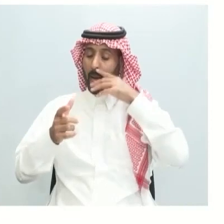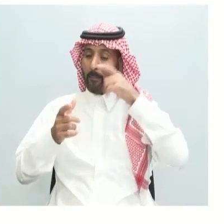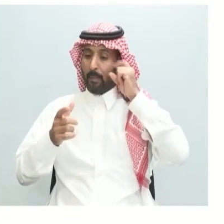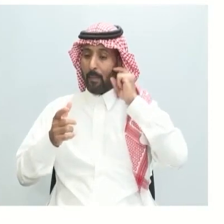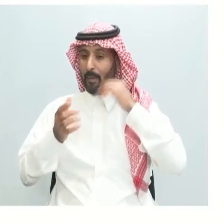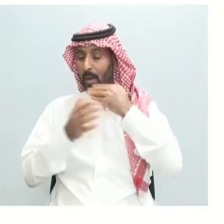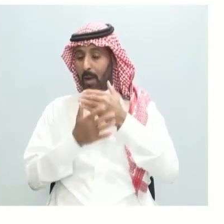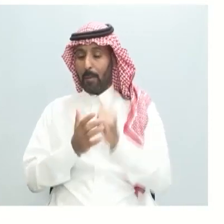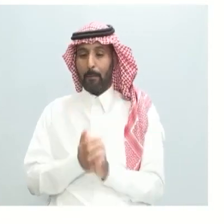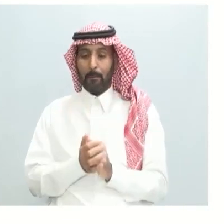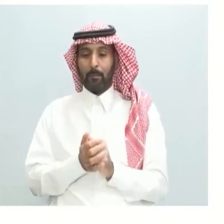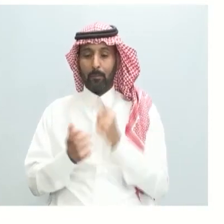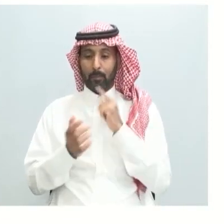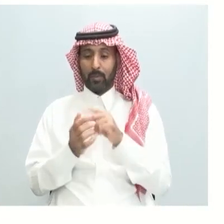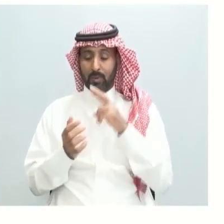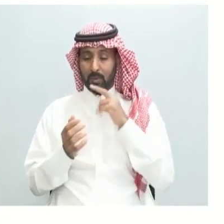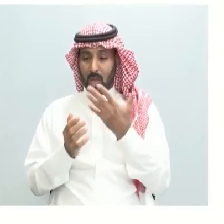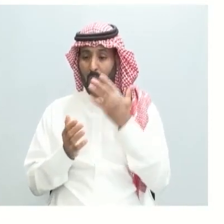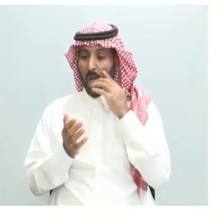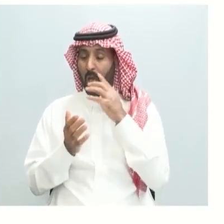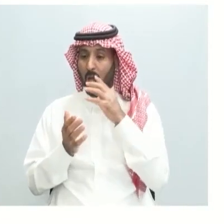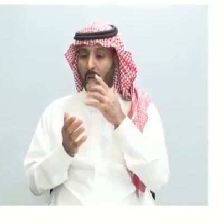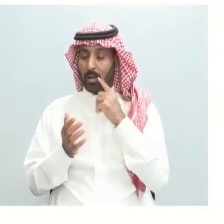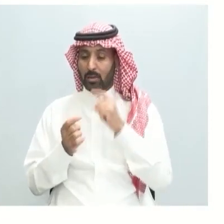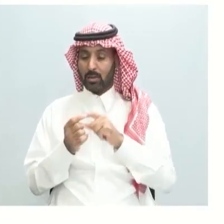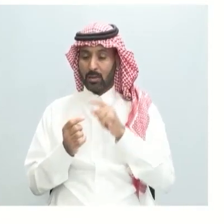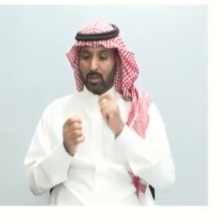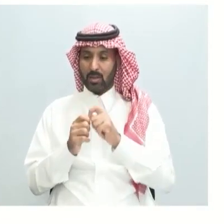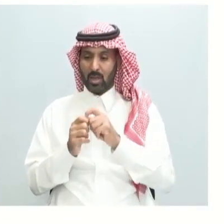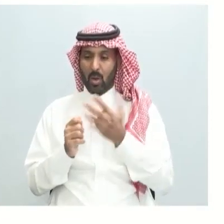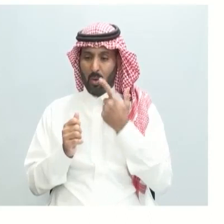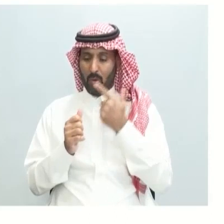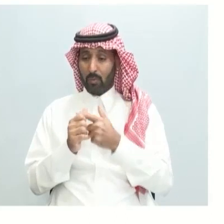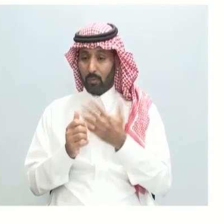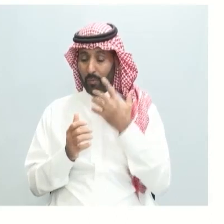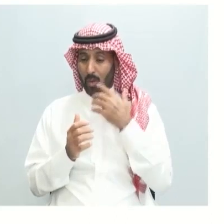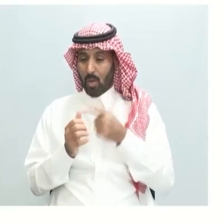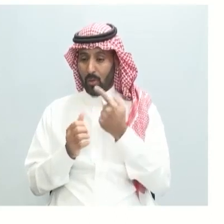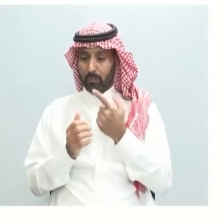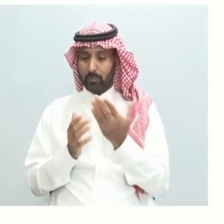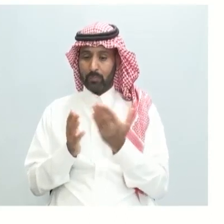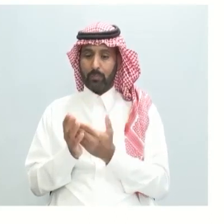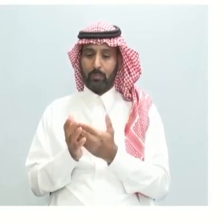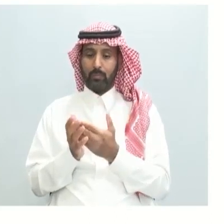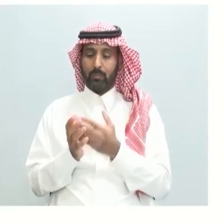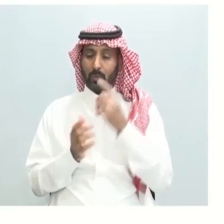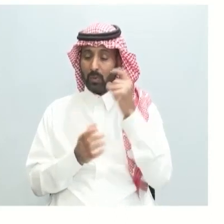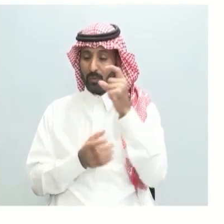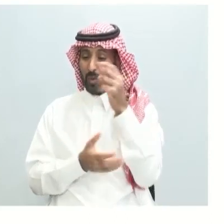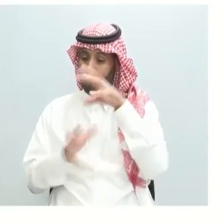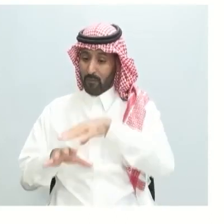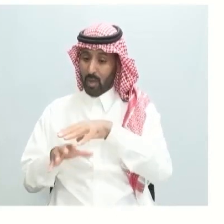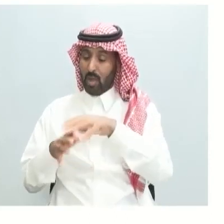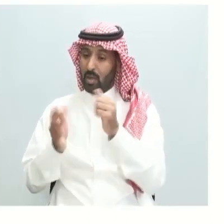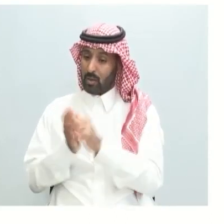in 1750. His successors later added to the complex, which includes seven main units, a mosque, an